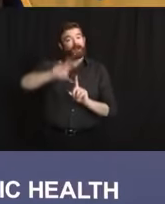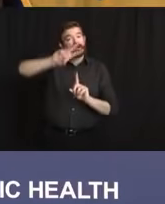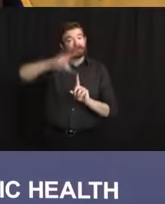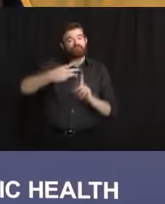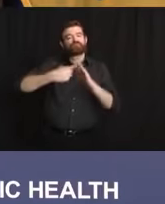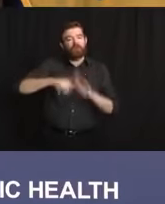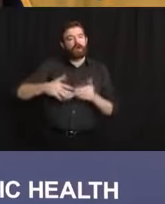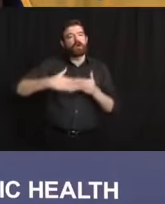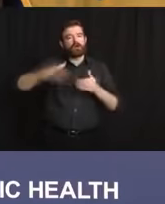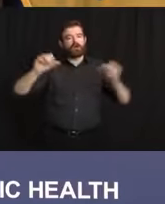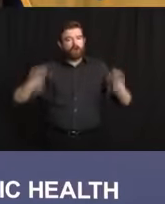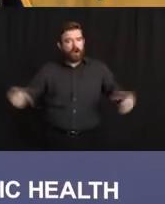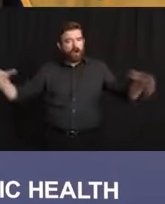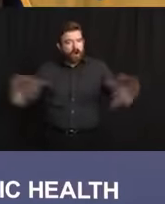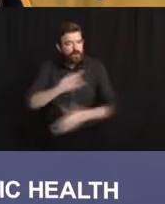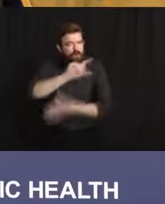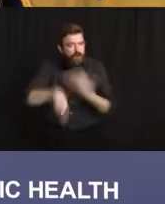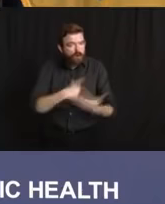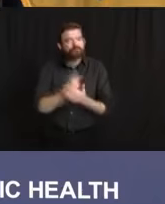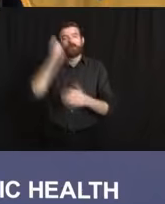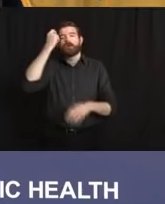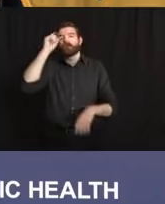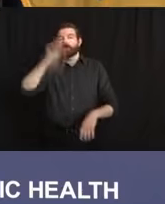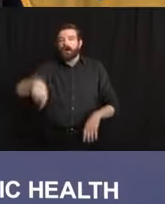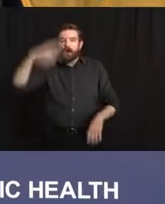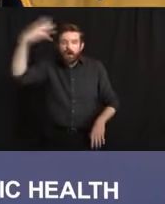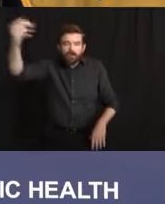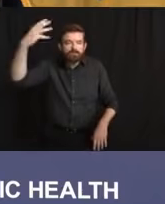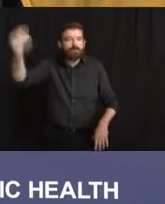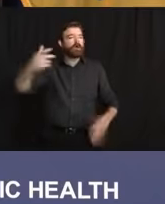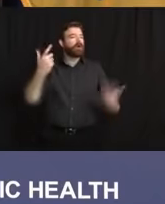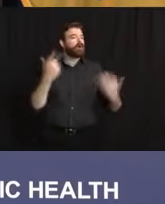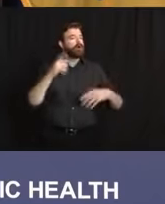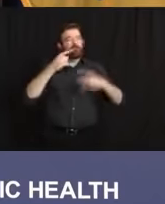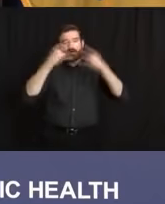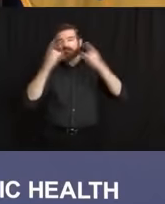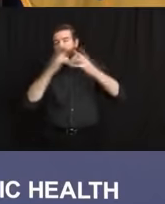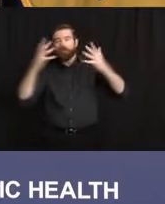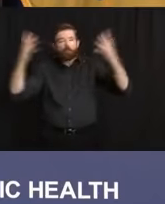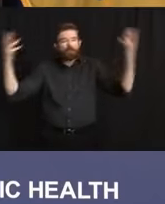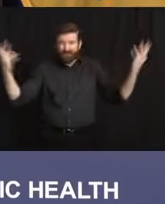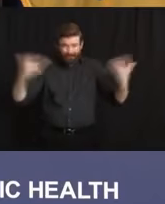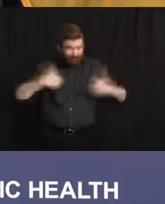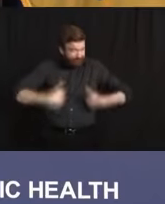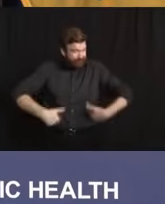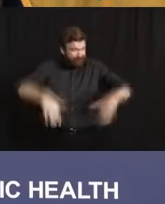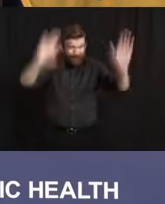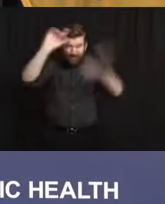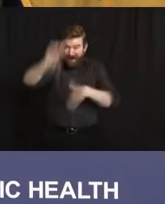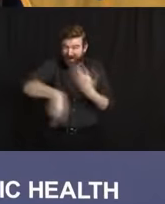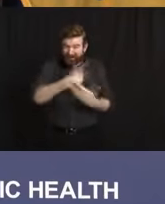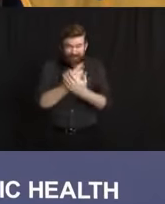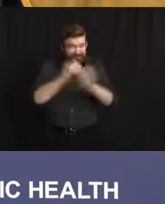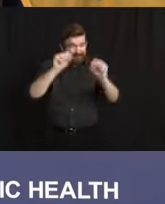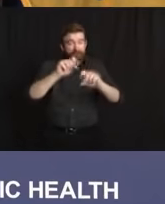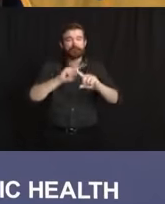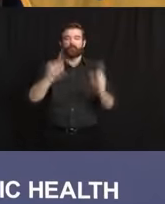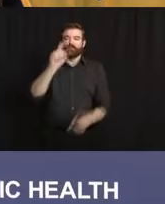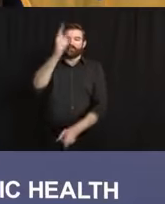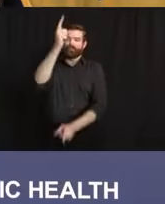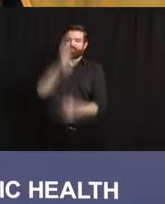you're outside, God bless you, go get them. And so we support each case, but let's do this at the right time and in the right